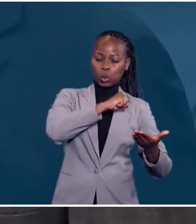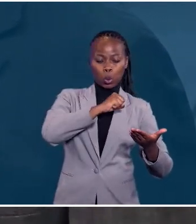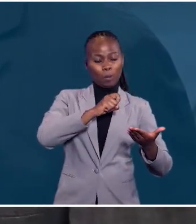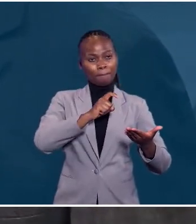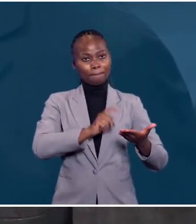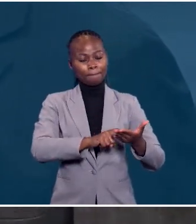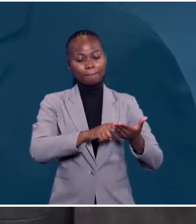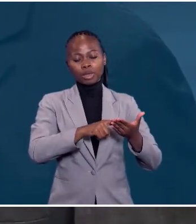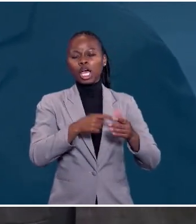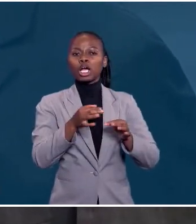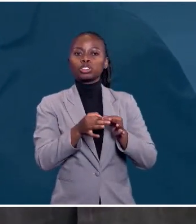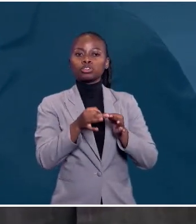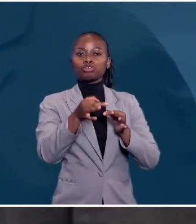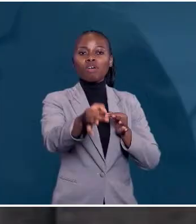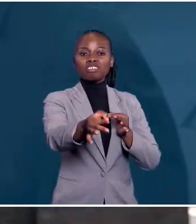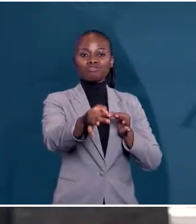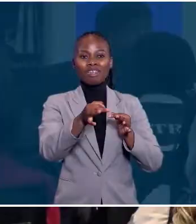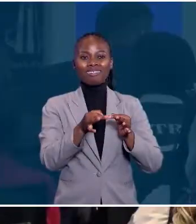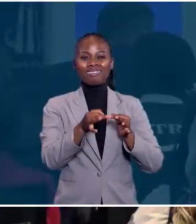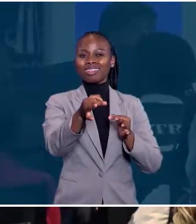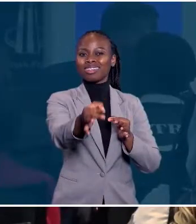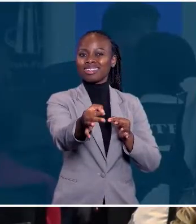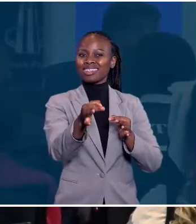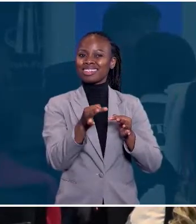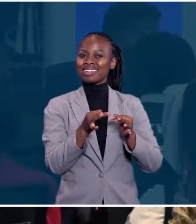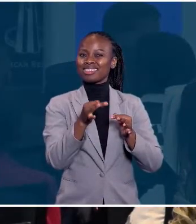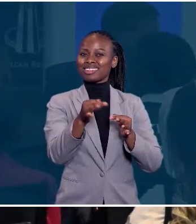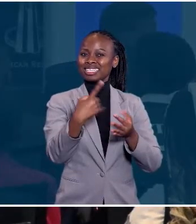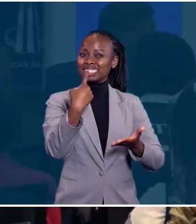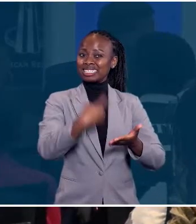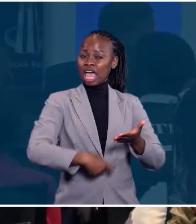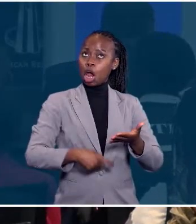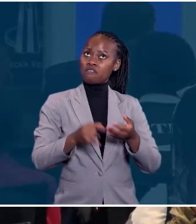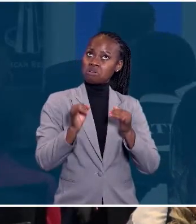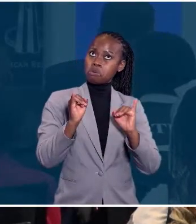you've assumed in that regard. Thank you.